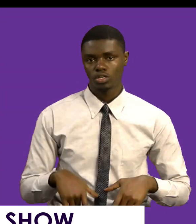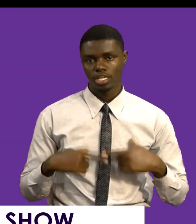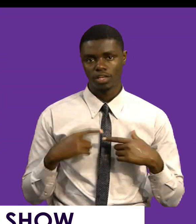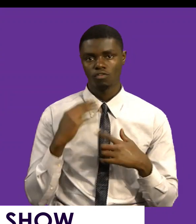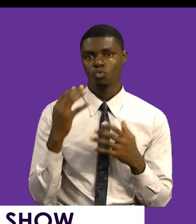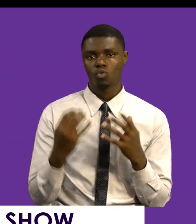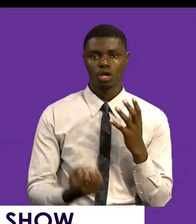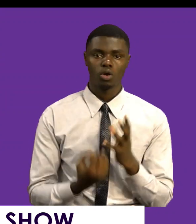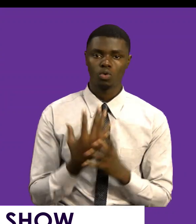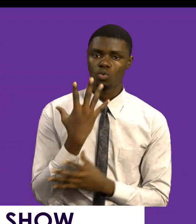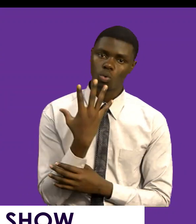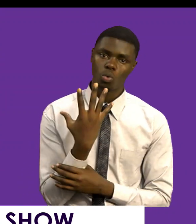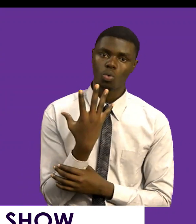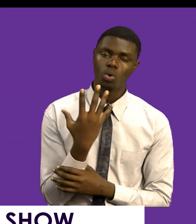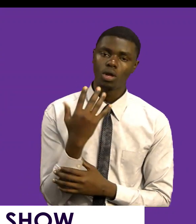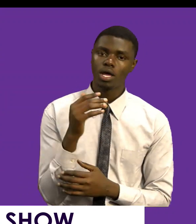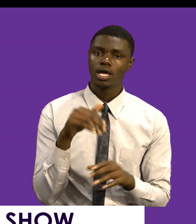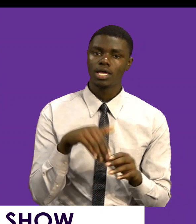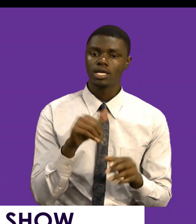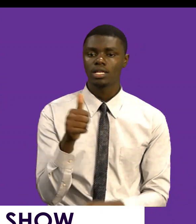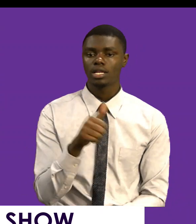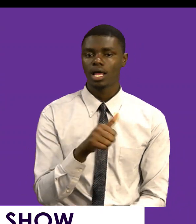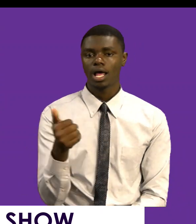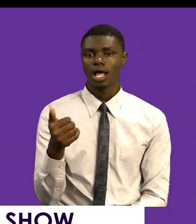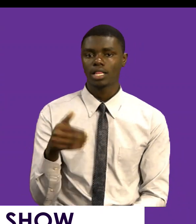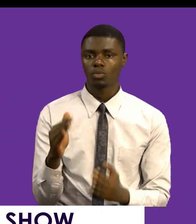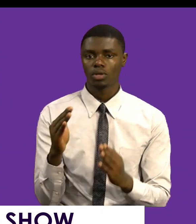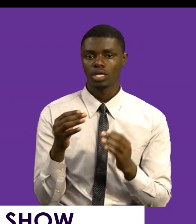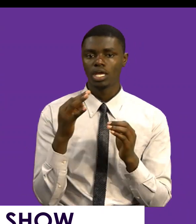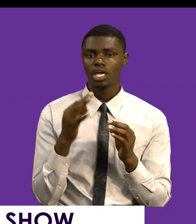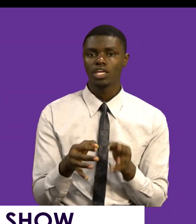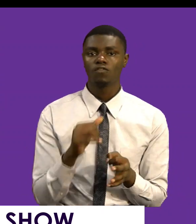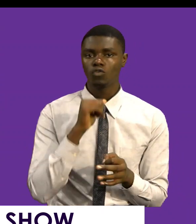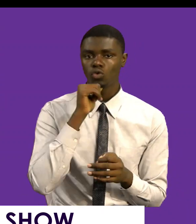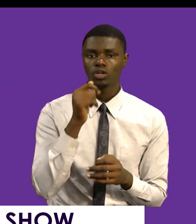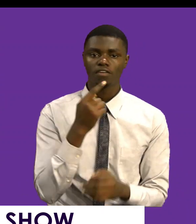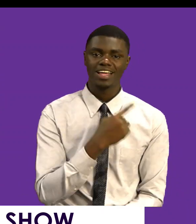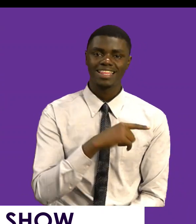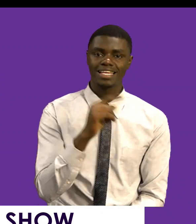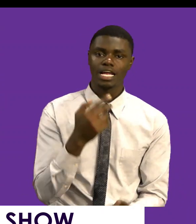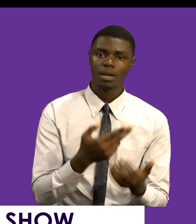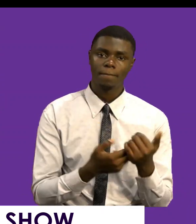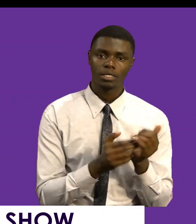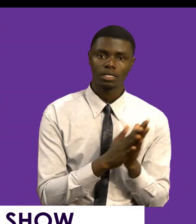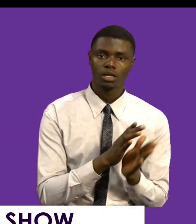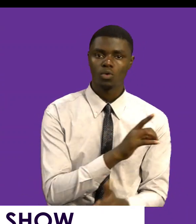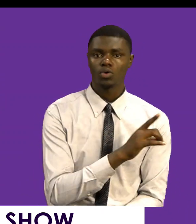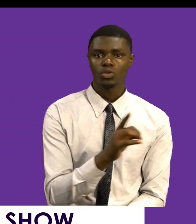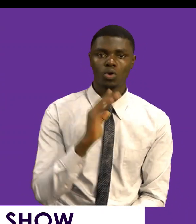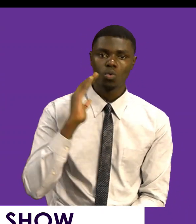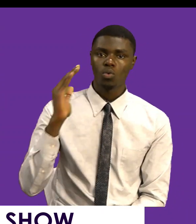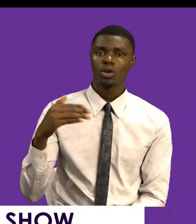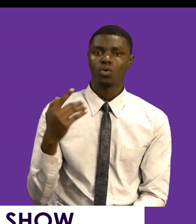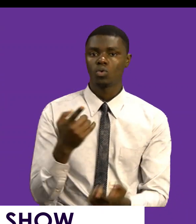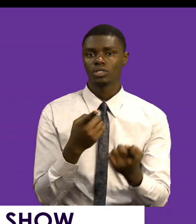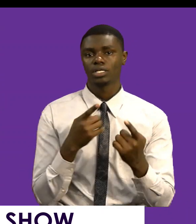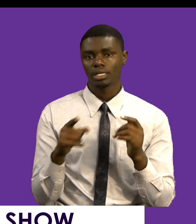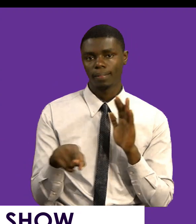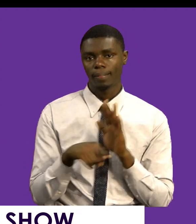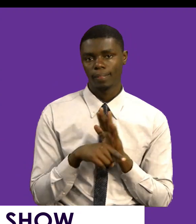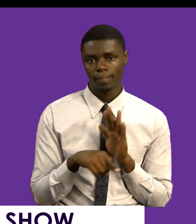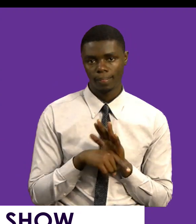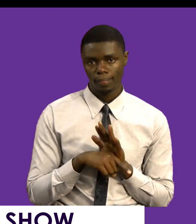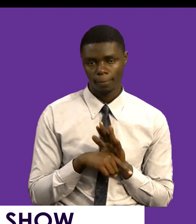other ways, but if you do not have the right partner with you, you will always attract